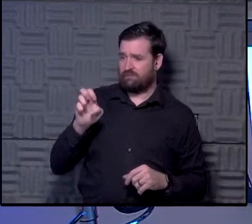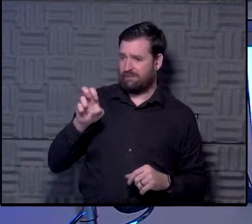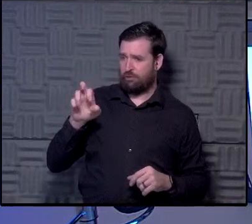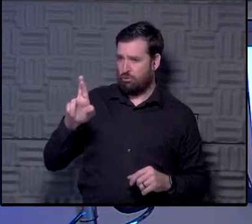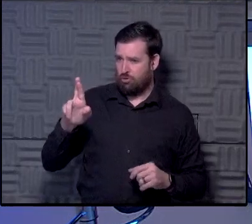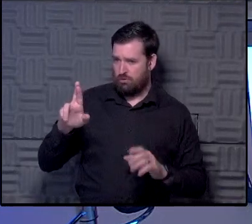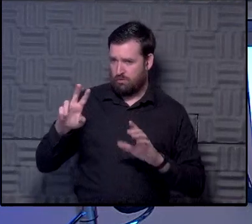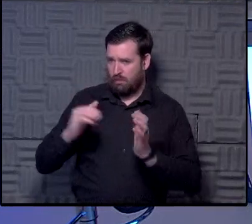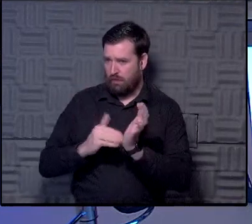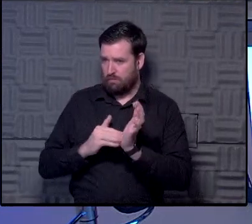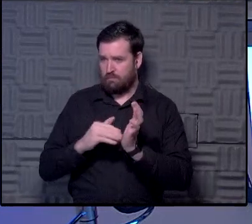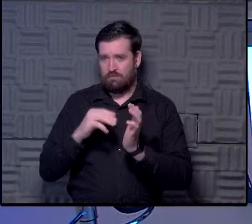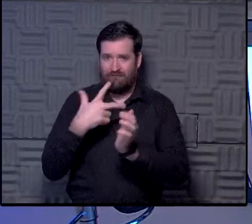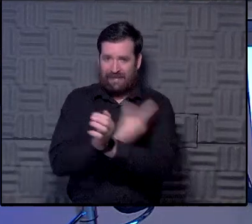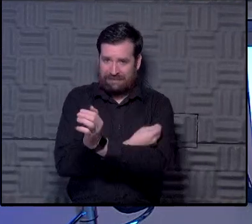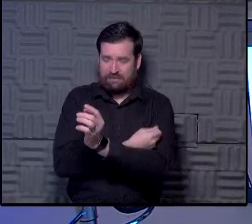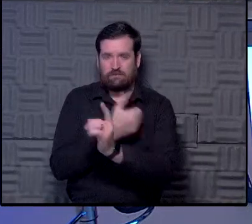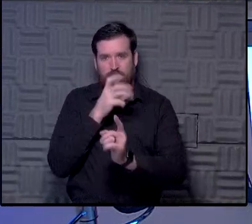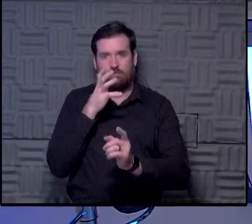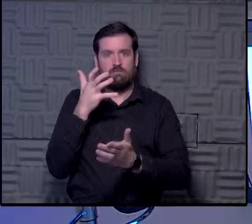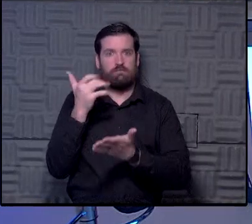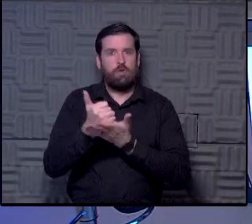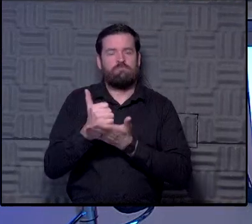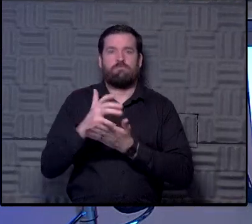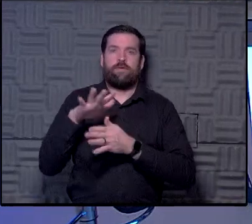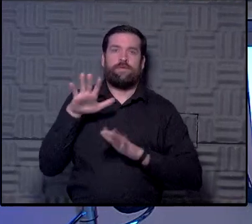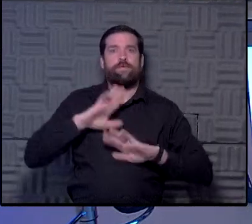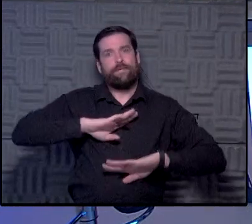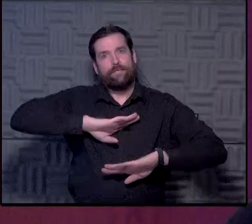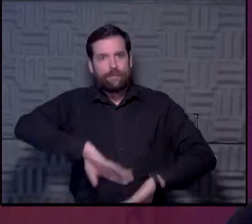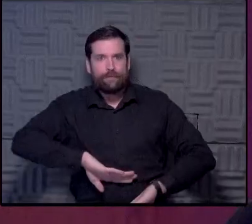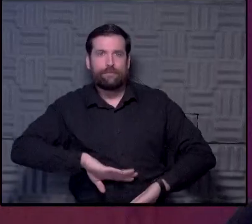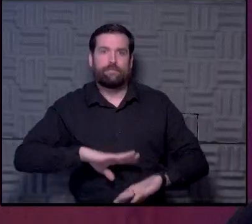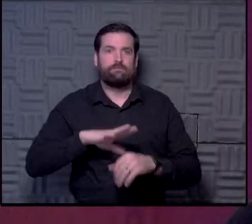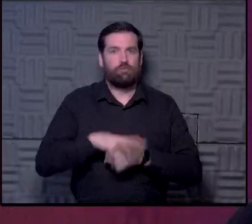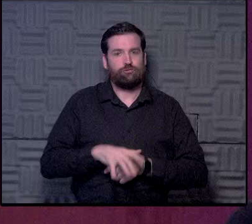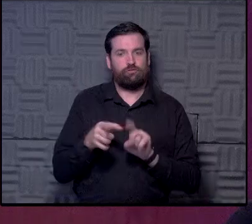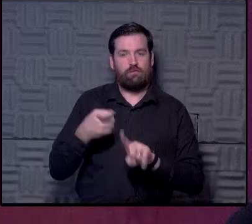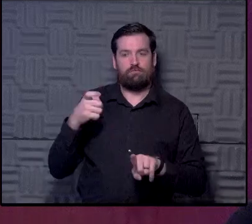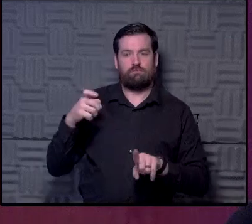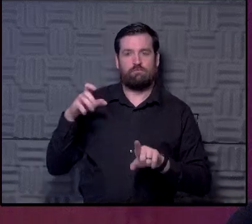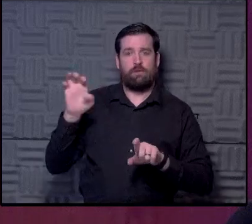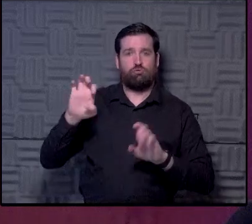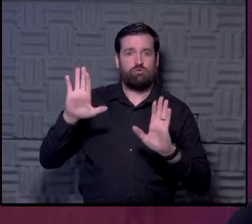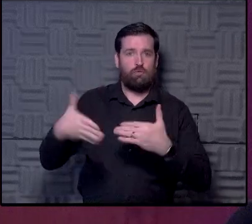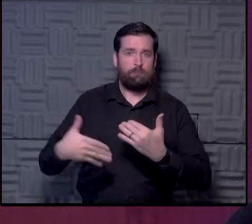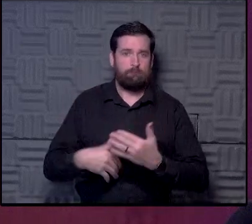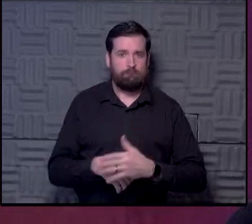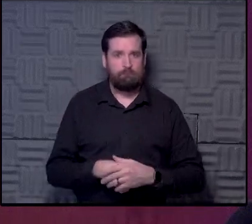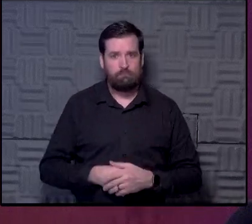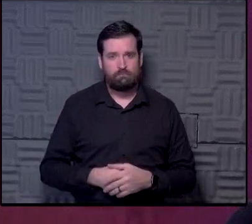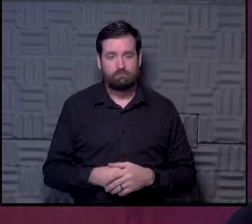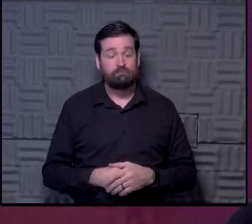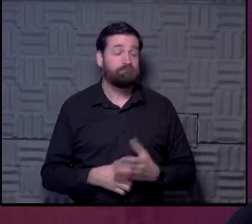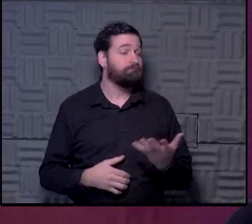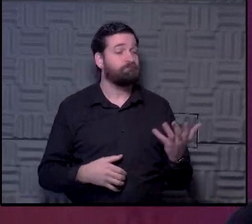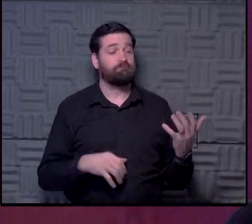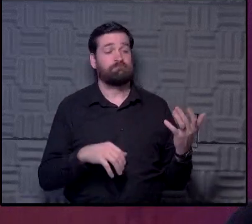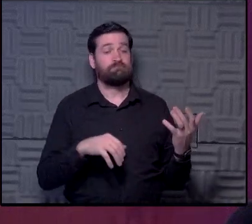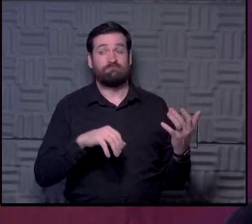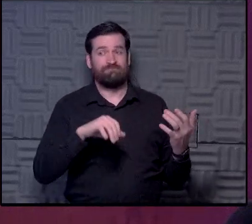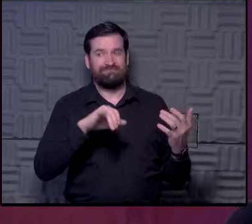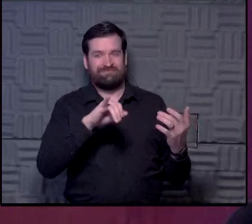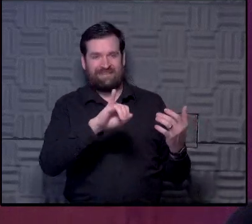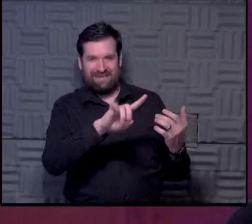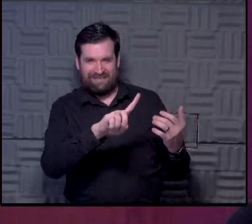know the vaccines are what's going to help take some of this pressure away from the ED. Yeah. Well, I mean, the ID doc is here,